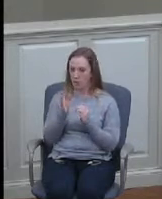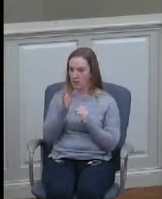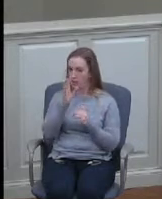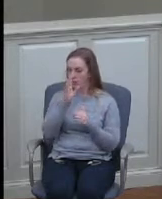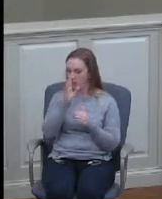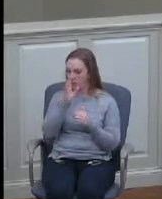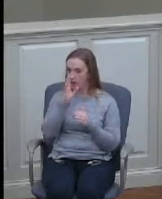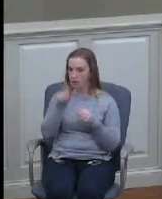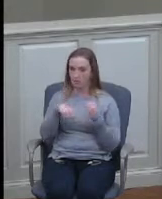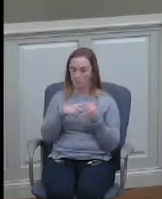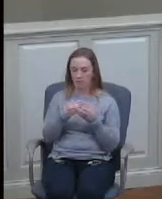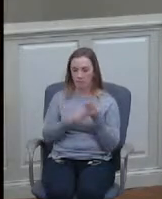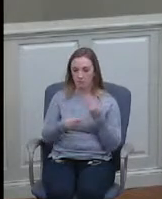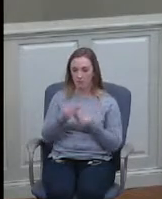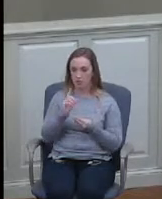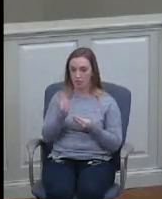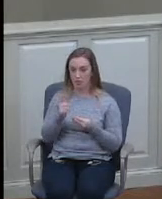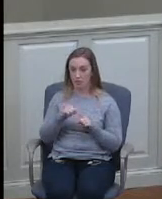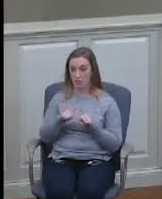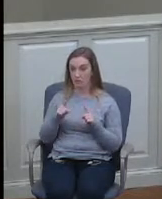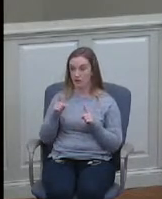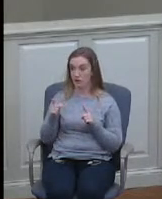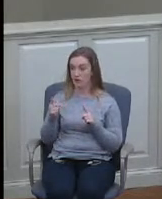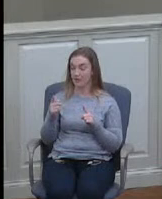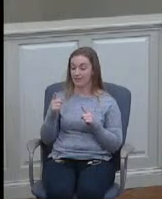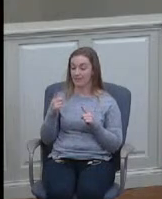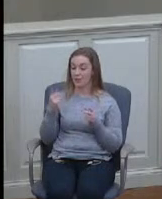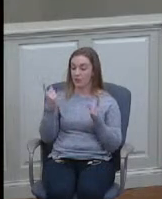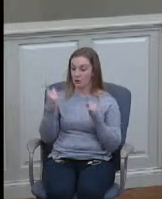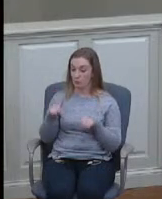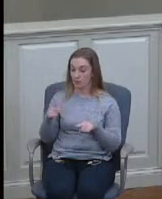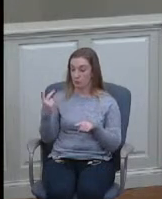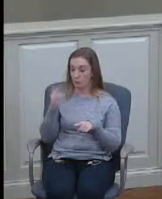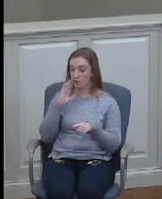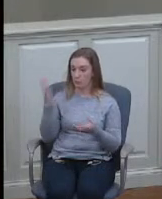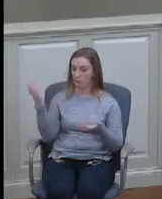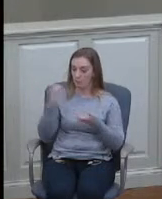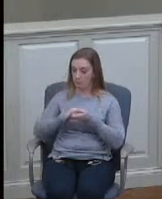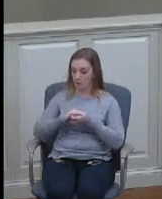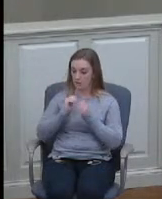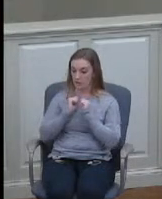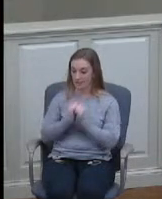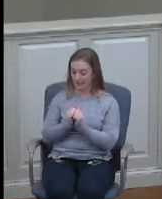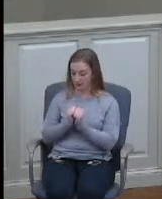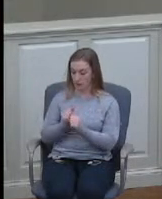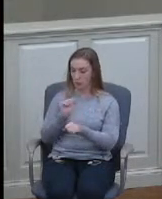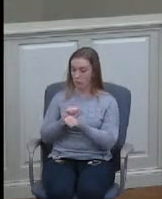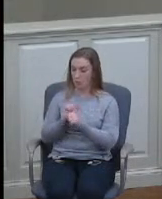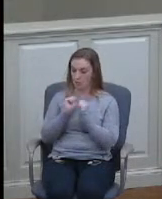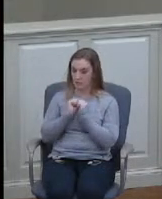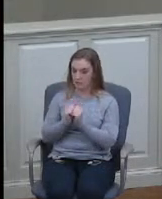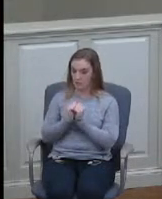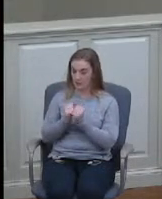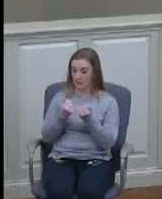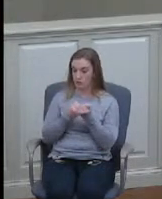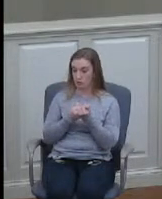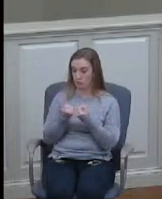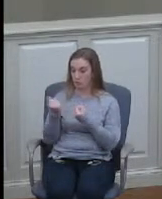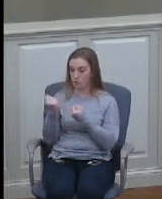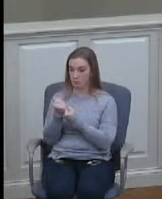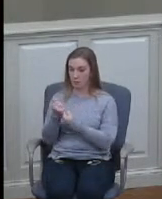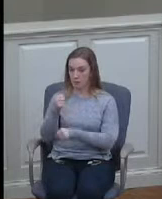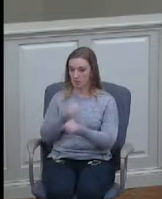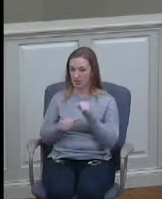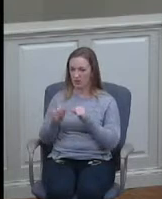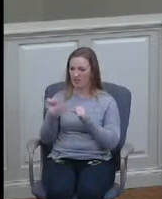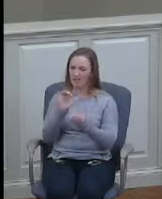of things later. This is that we are going to partner together and work together and have as much synergy as possible and support one another. It's a marriage